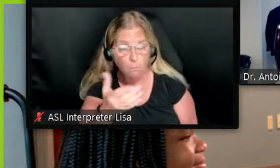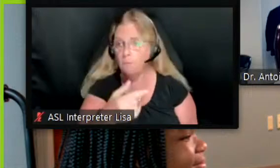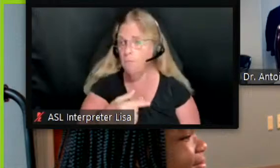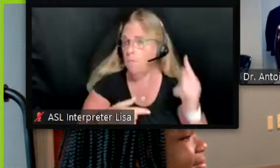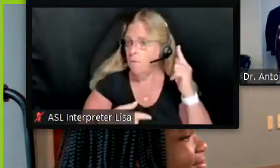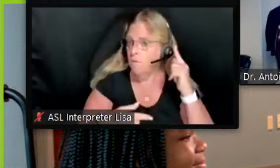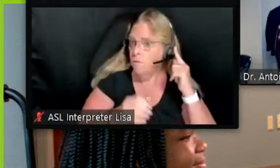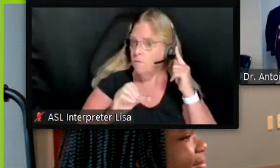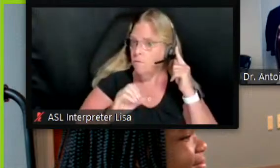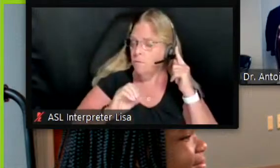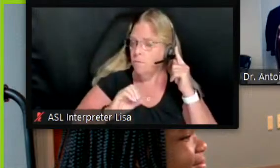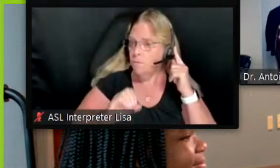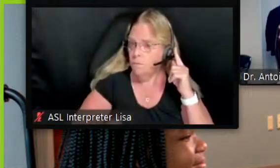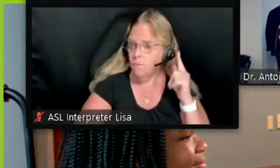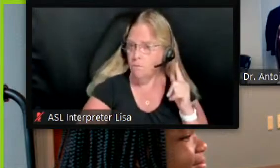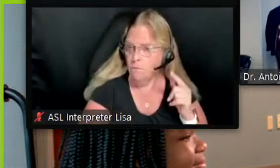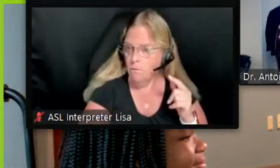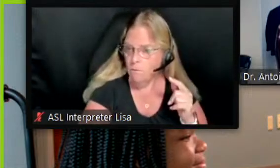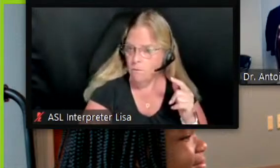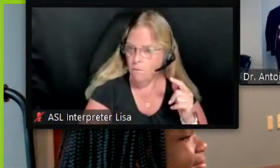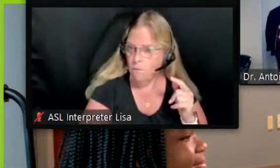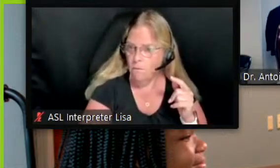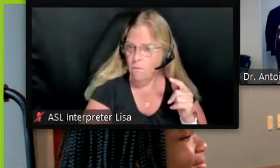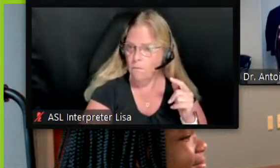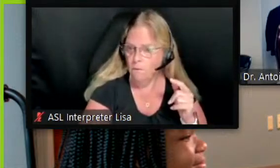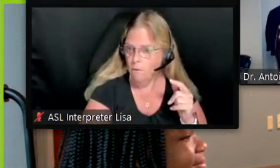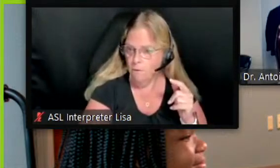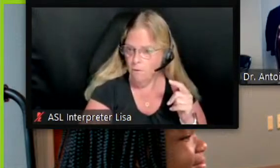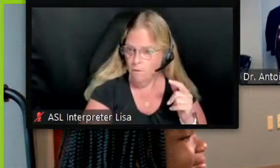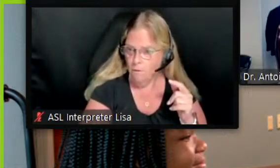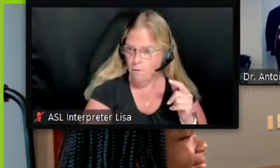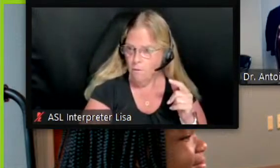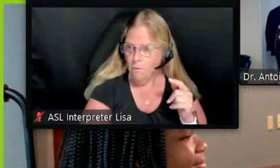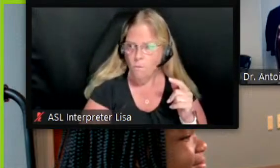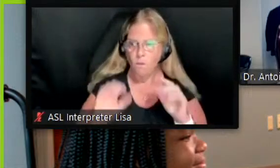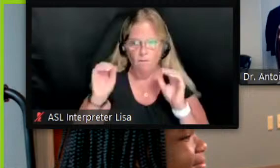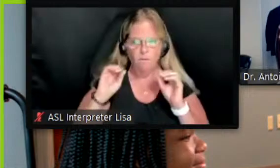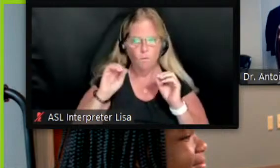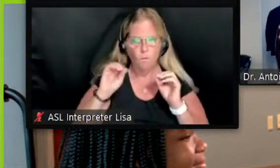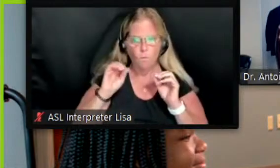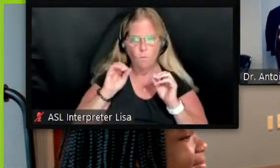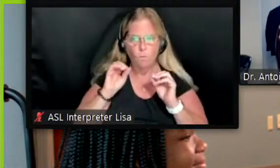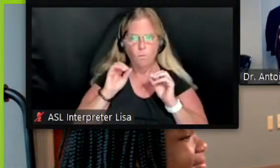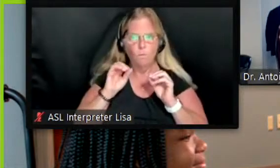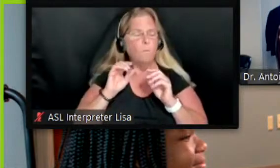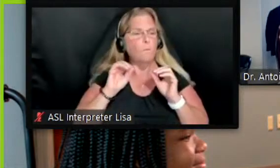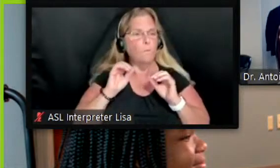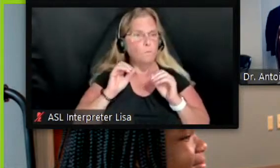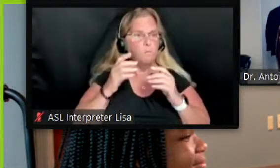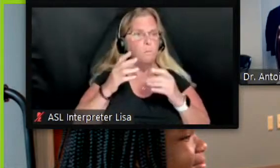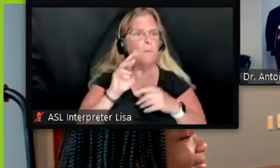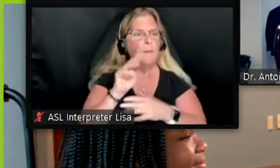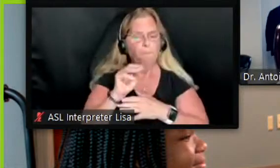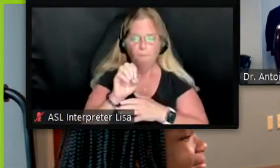it's the time that we do have public comment, and we have one registered participant, Melvin Towns Jr.